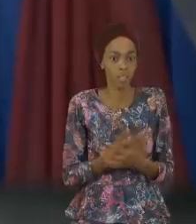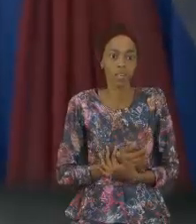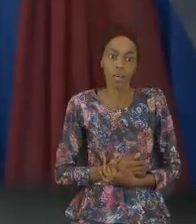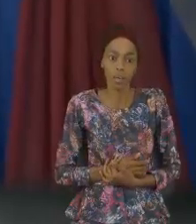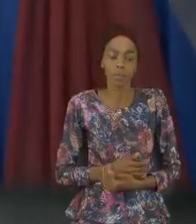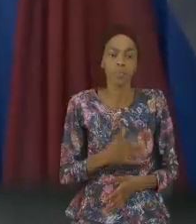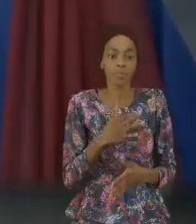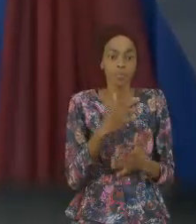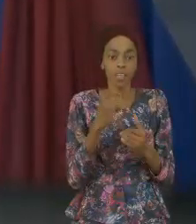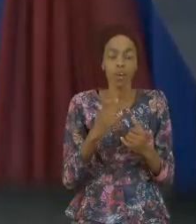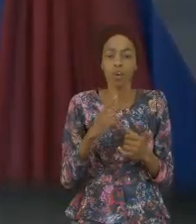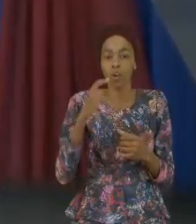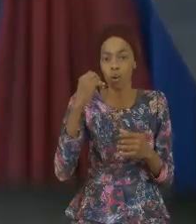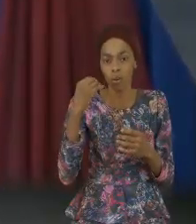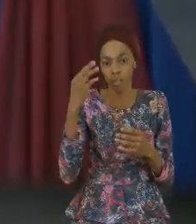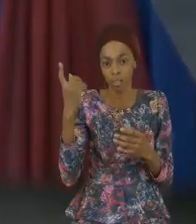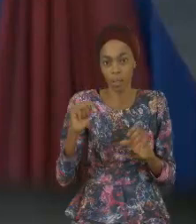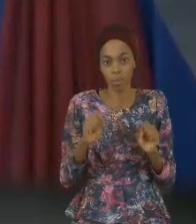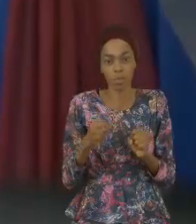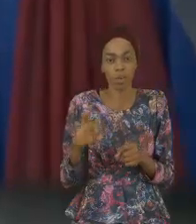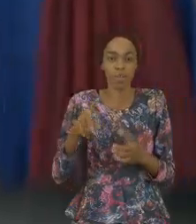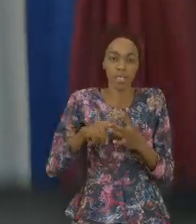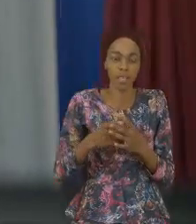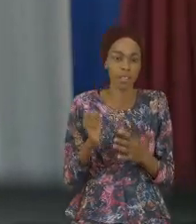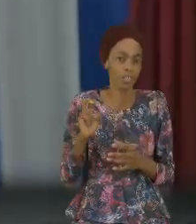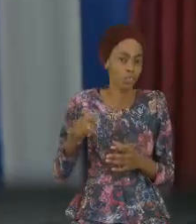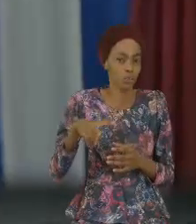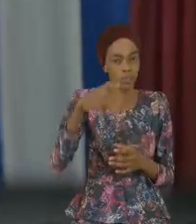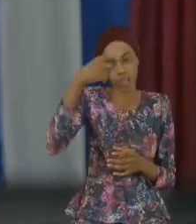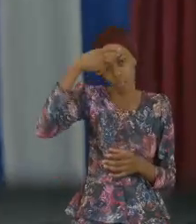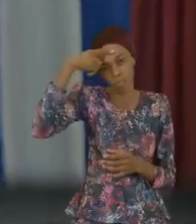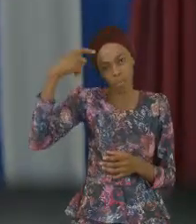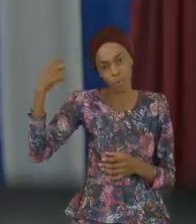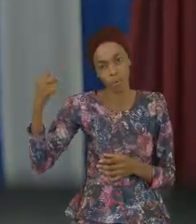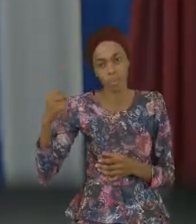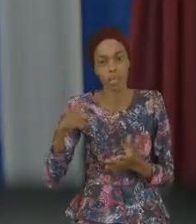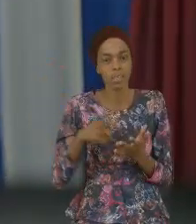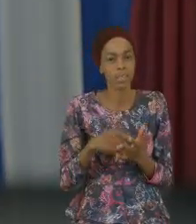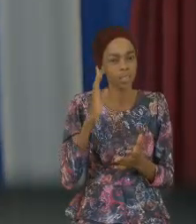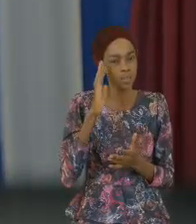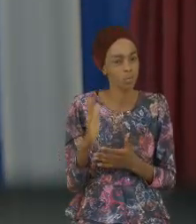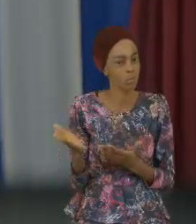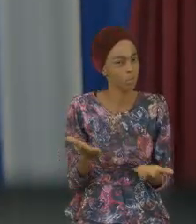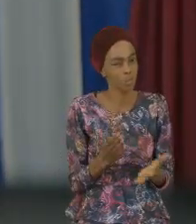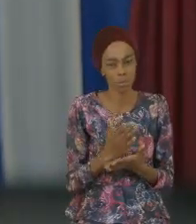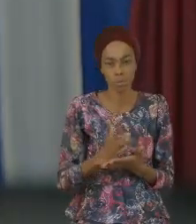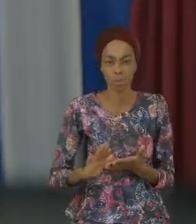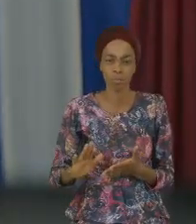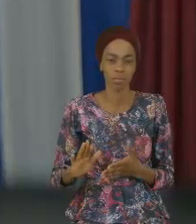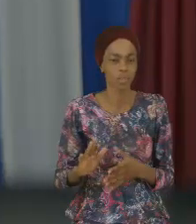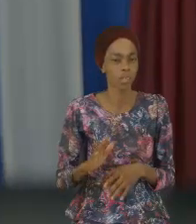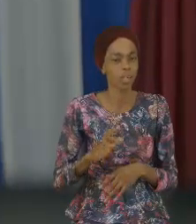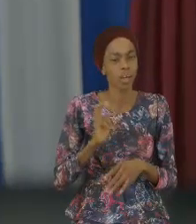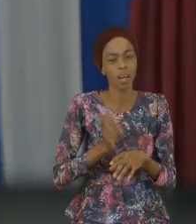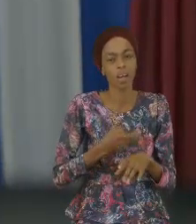possibility of even starting the journey because this is going to bring some discomfort. It's going to bring